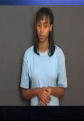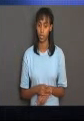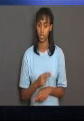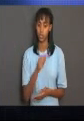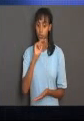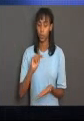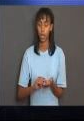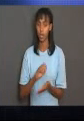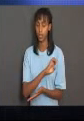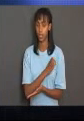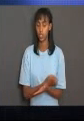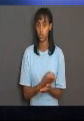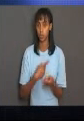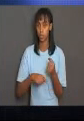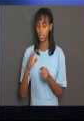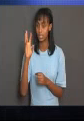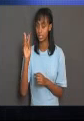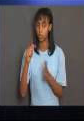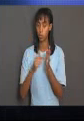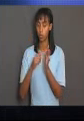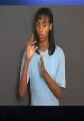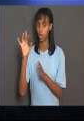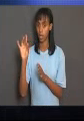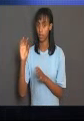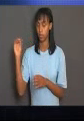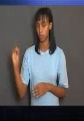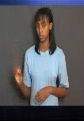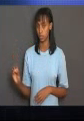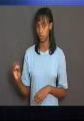Nuclear energy makes up 6.8%.